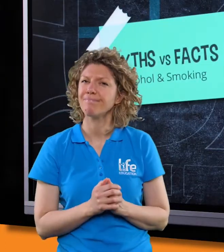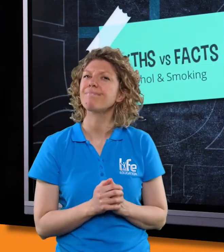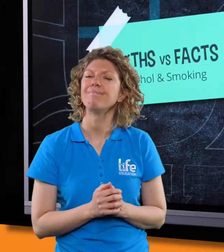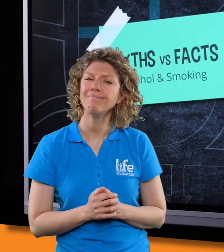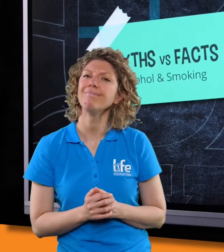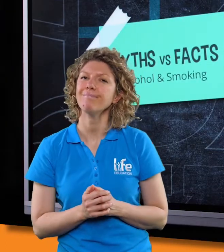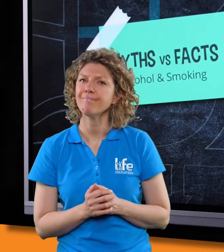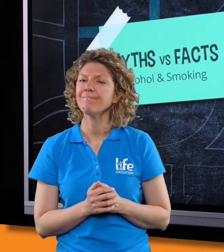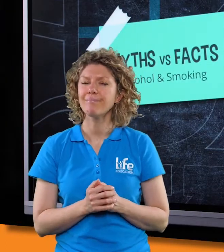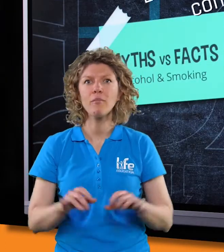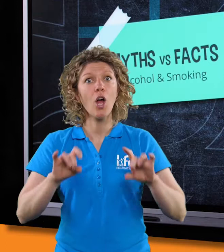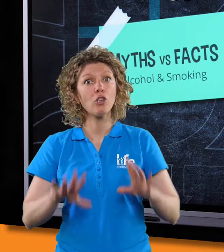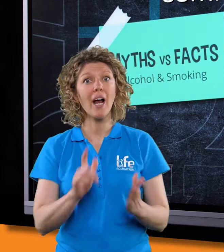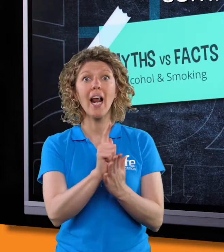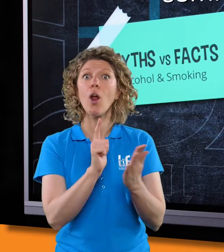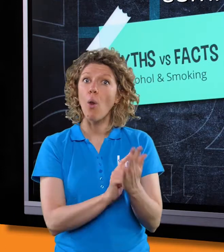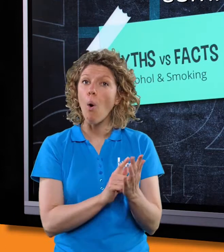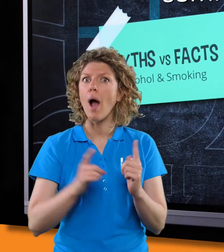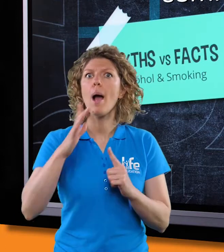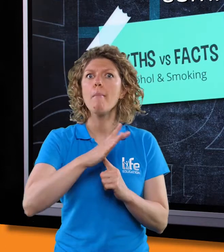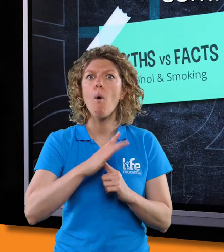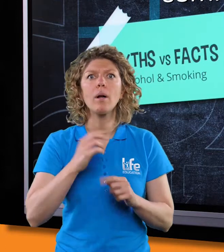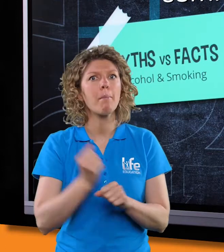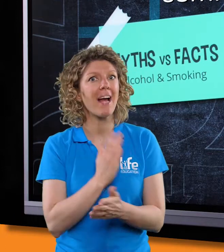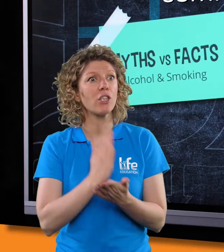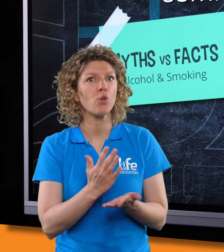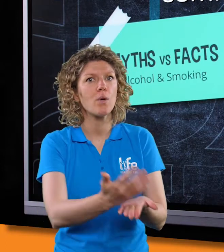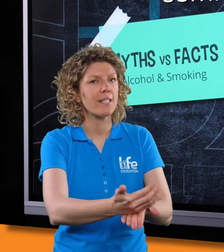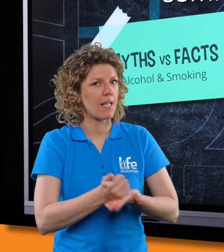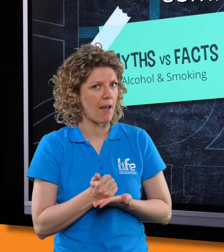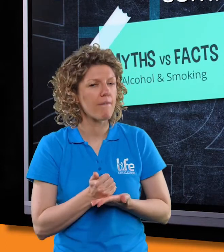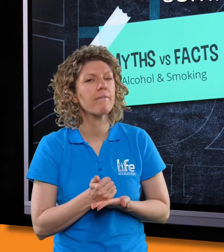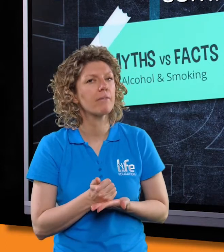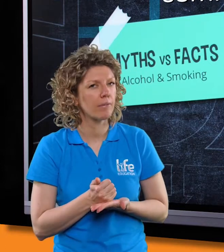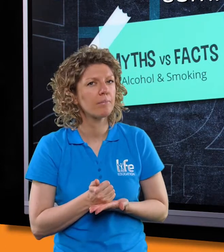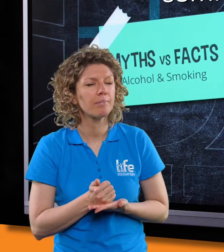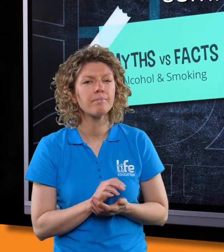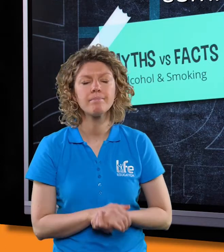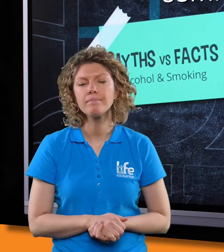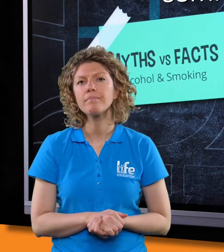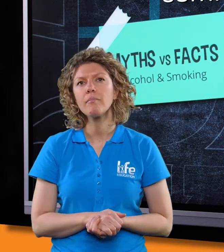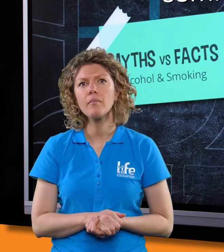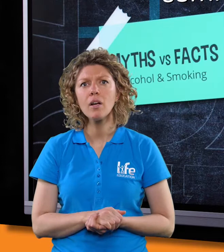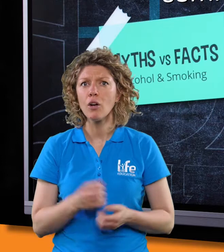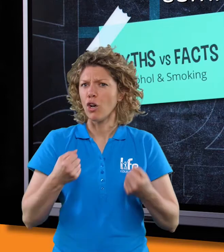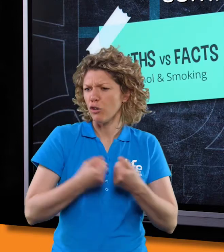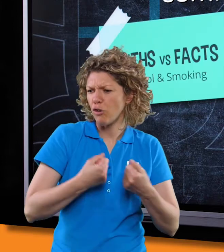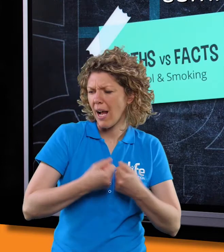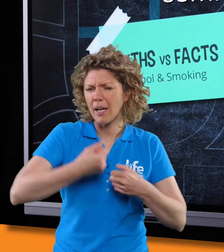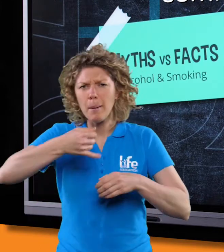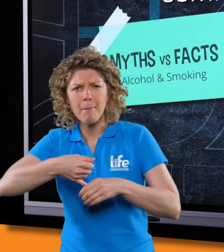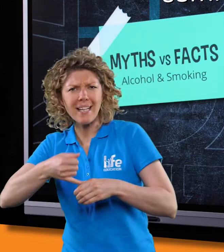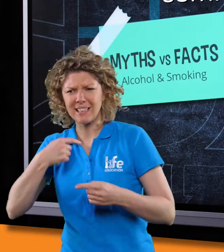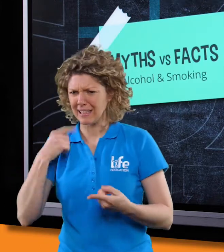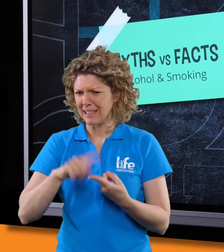keep people and communities safe. We learn more about drugs all the time, but there's still quite a lot of myths out